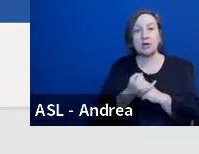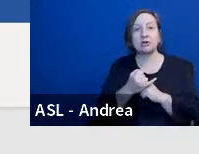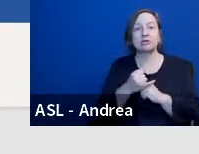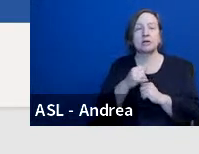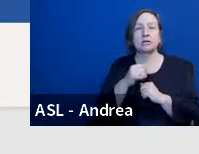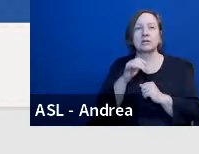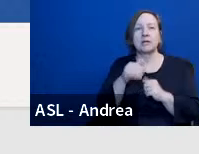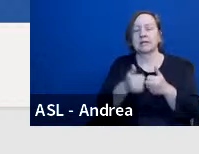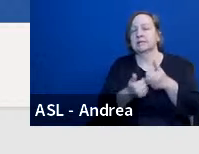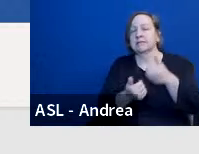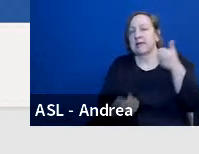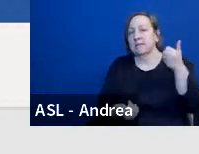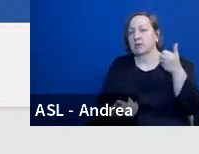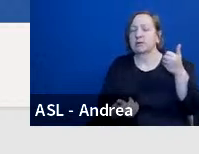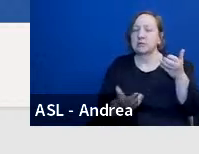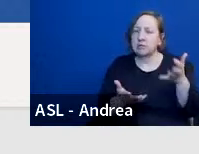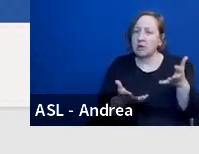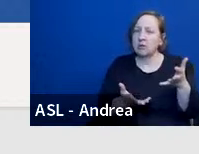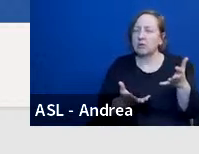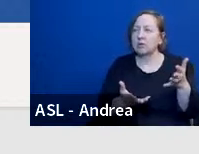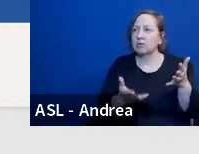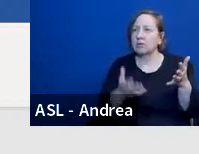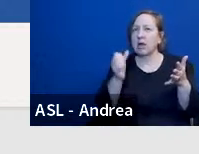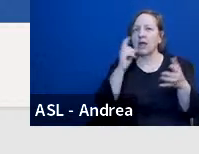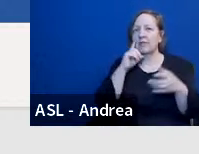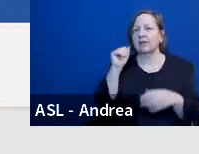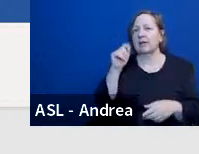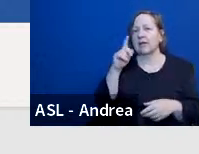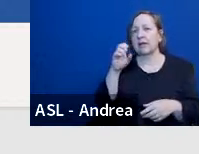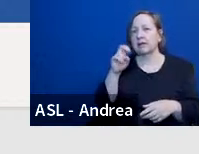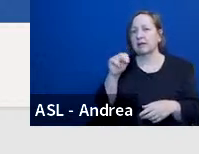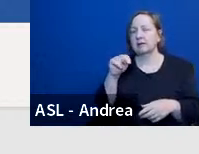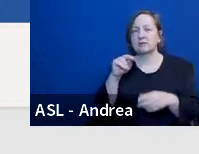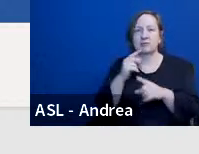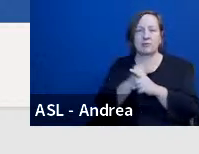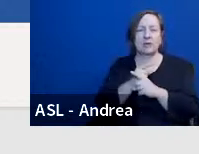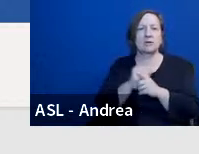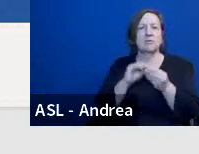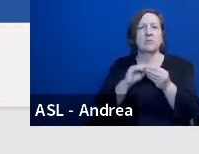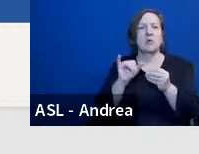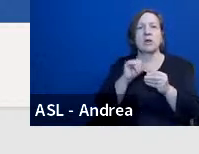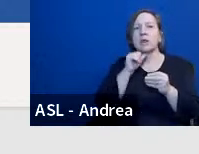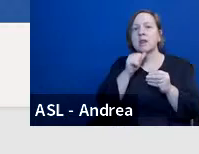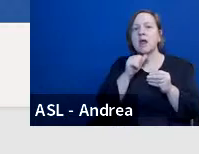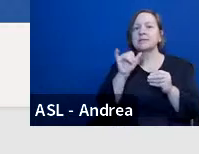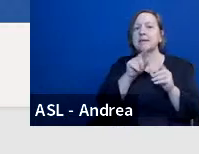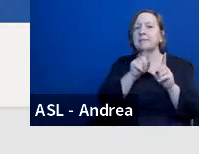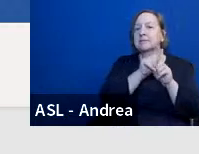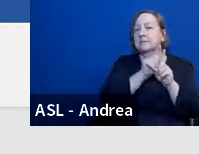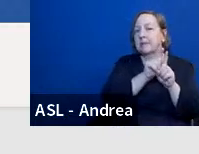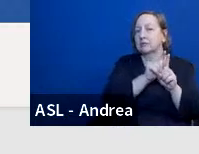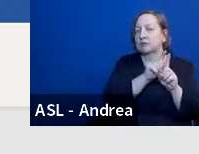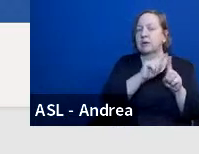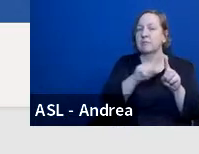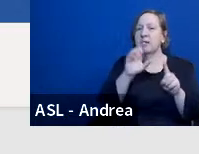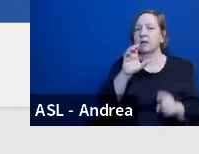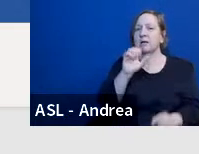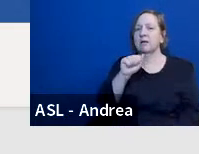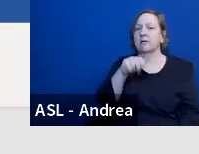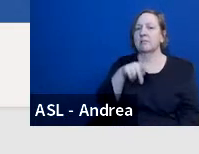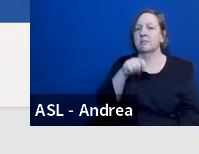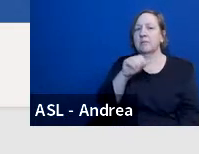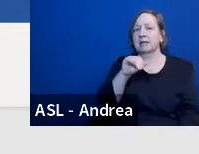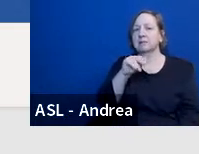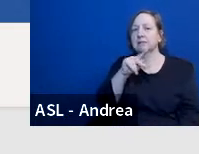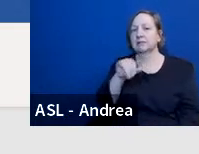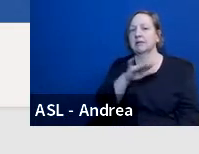separate, and it is. So, yeah, I think Aiden's right. It's more of like it's not the same as mentoring, but capacity in